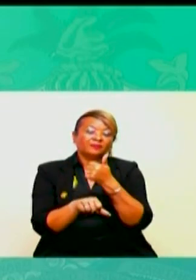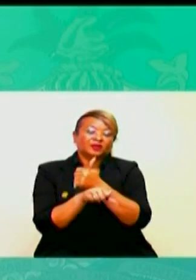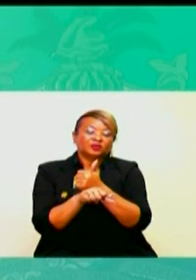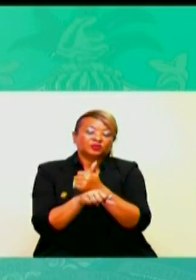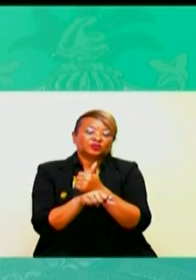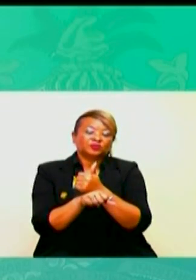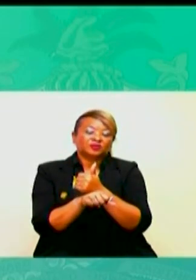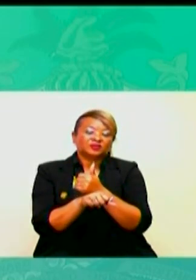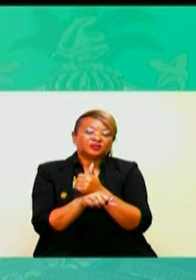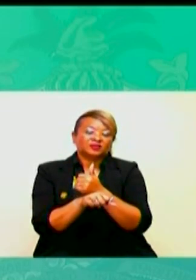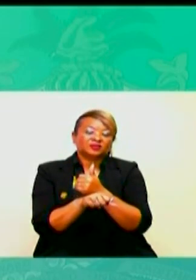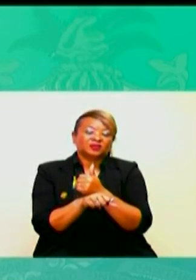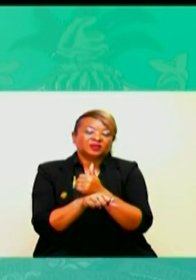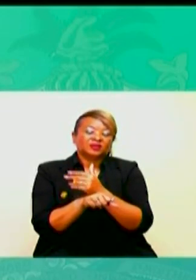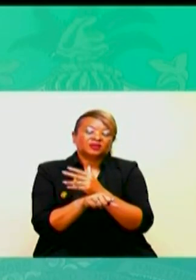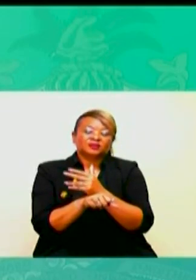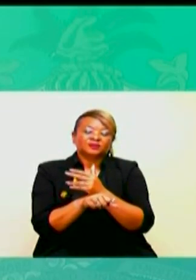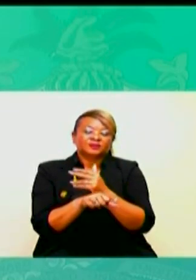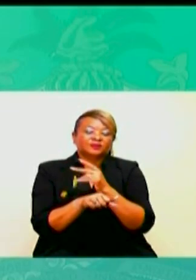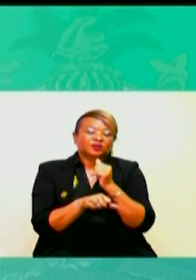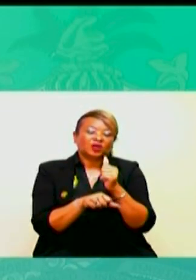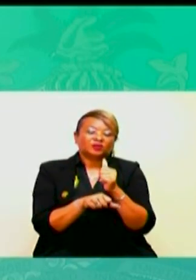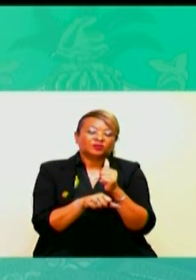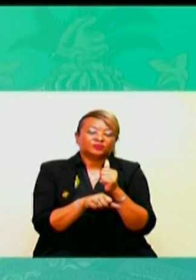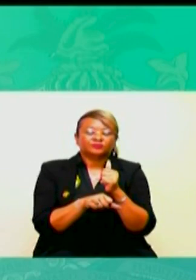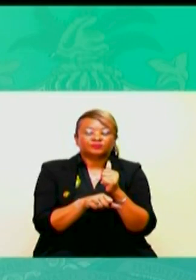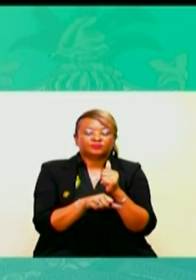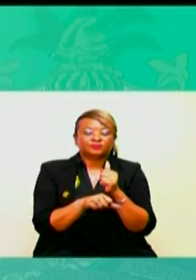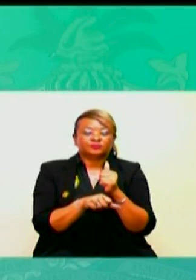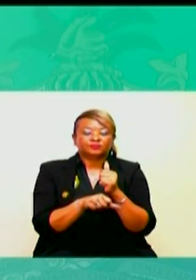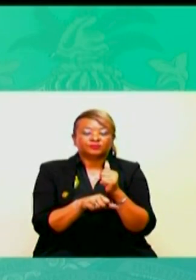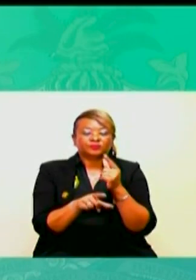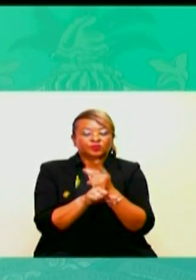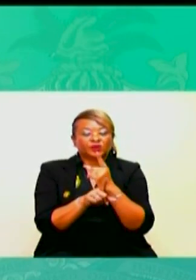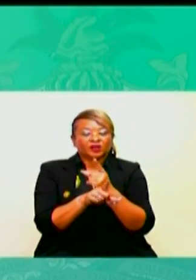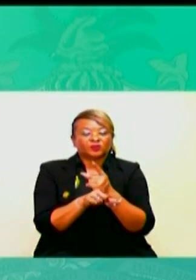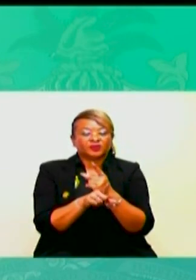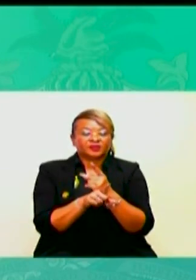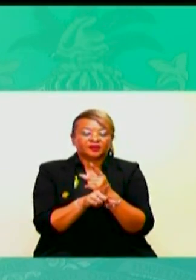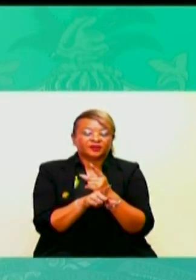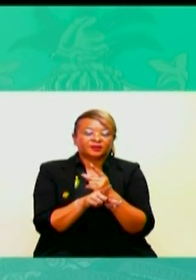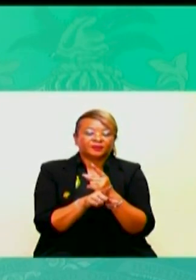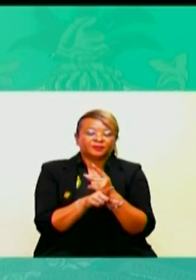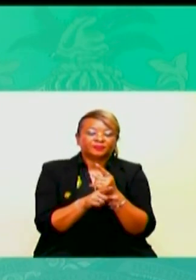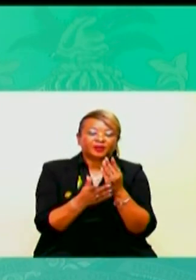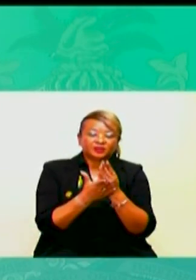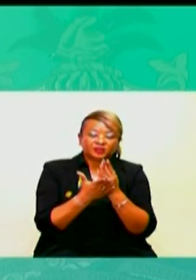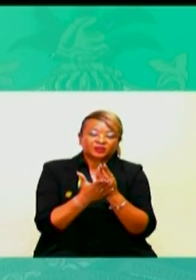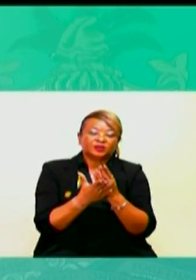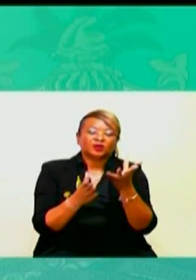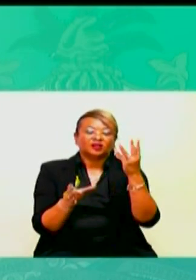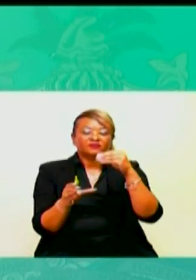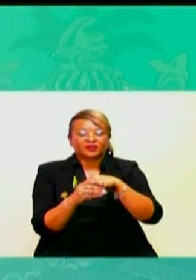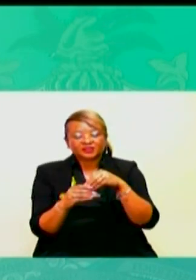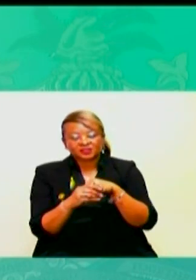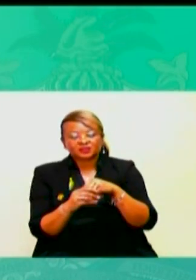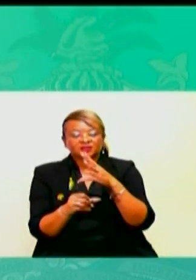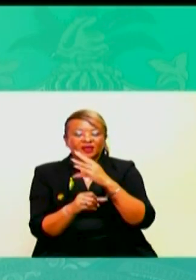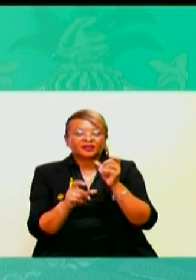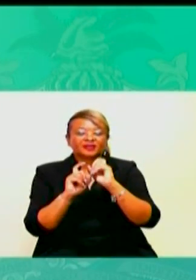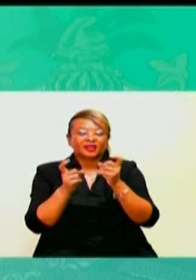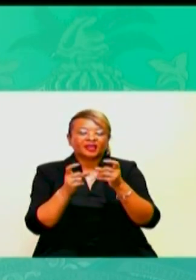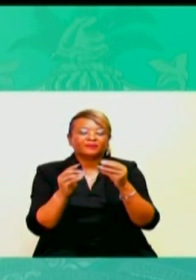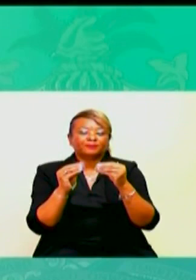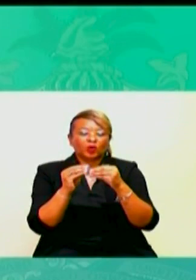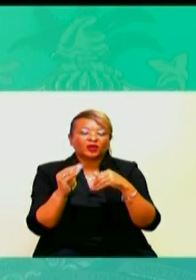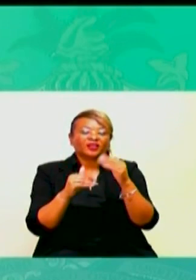as fiscally destructive. No administration fell asleep at the negotiating table with investors and gave even more